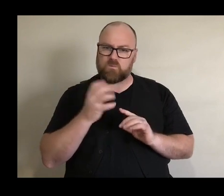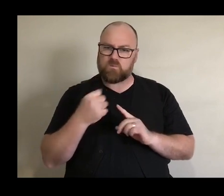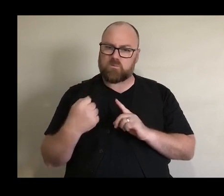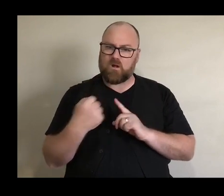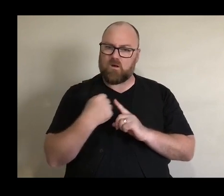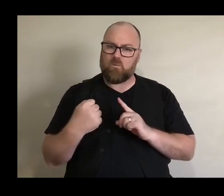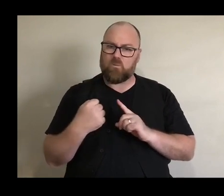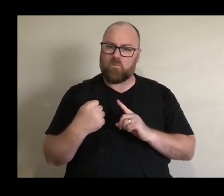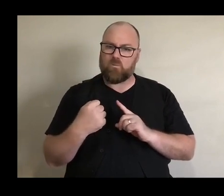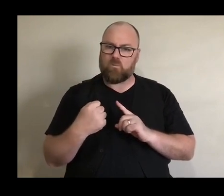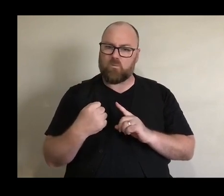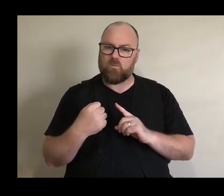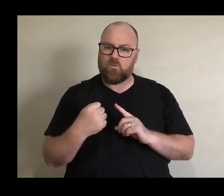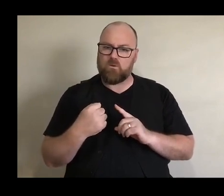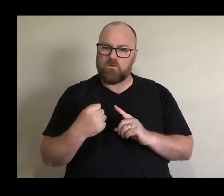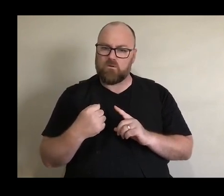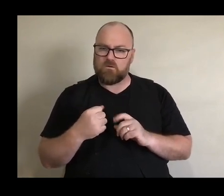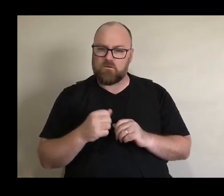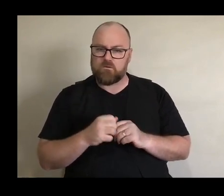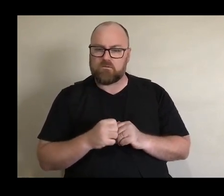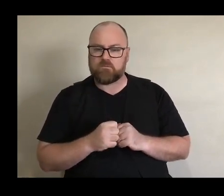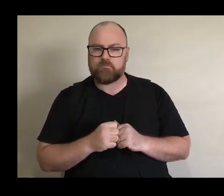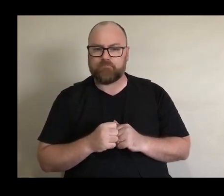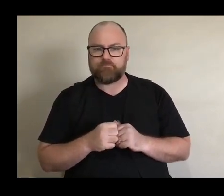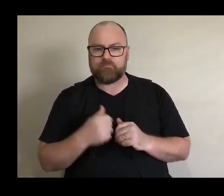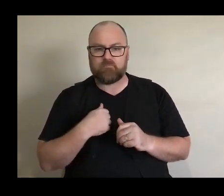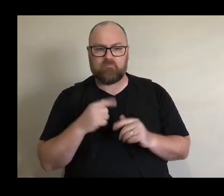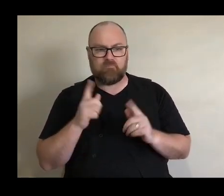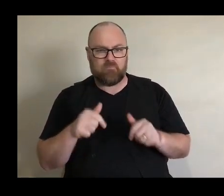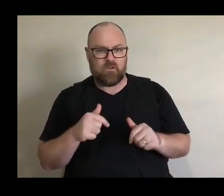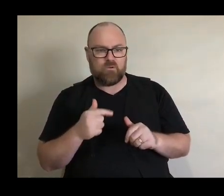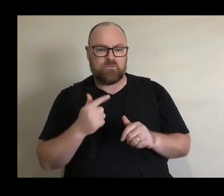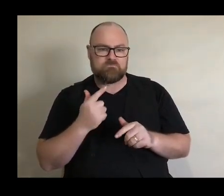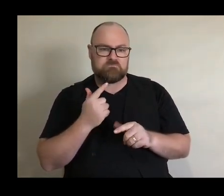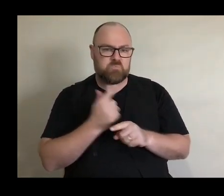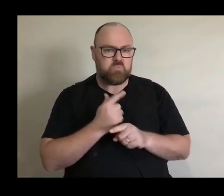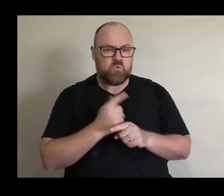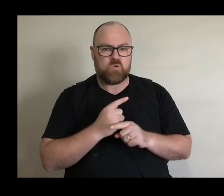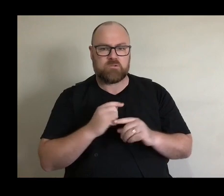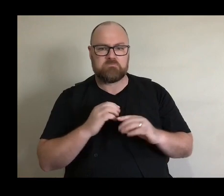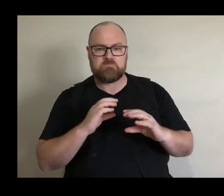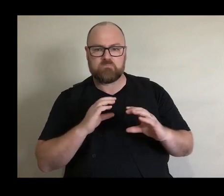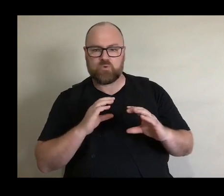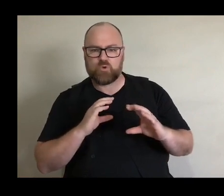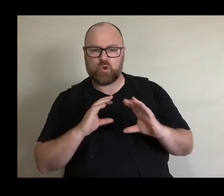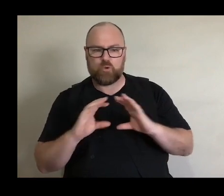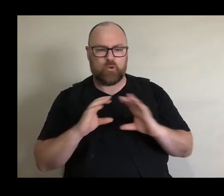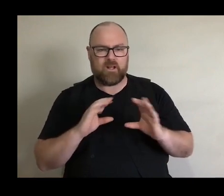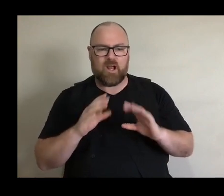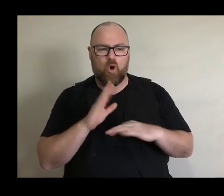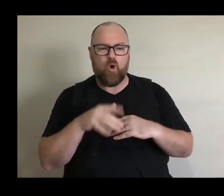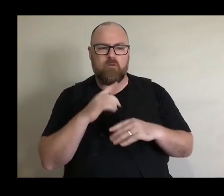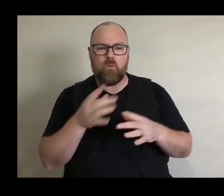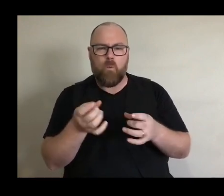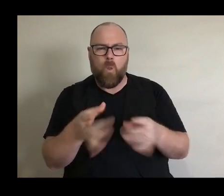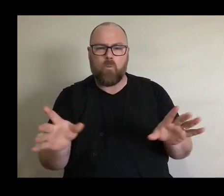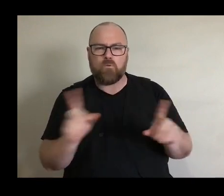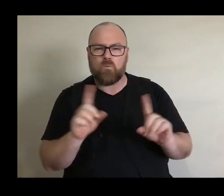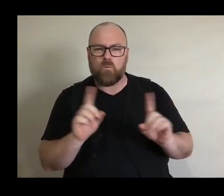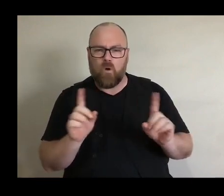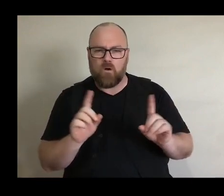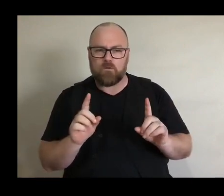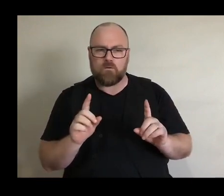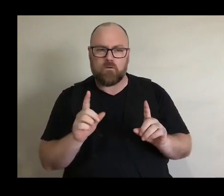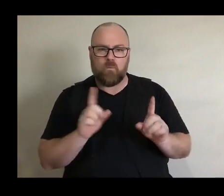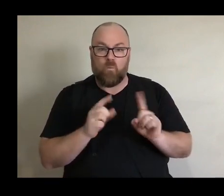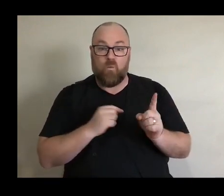impactful ways we found to sort of begin to talk and communicate about the sort of what was lost and what was shared in